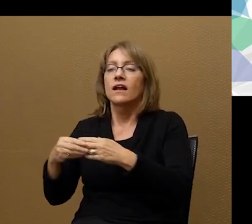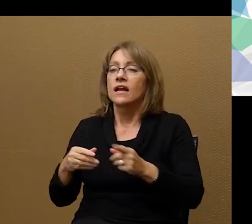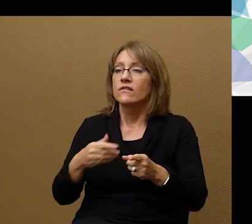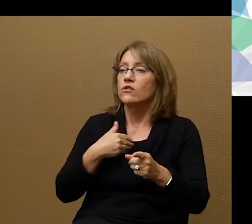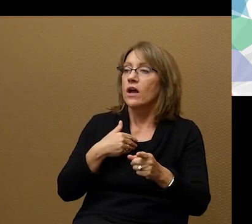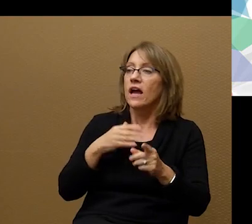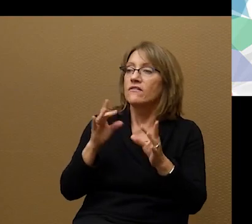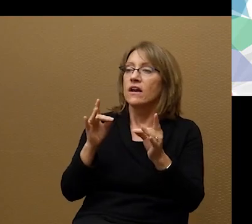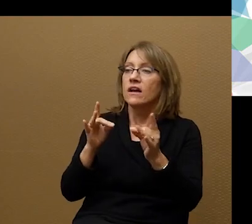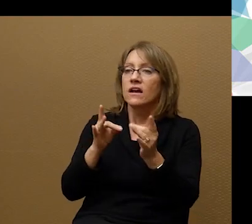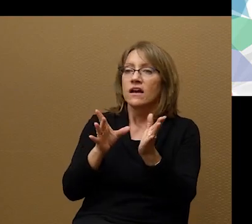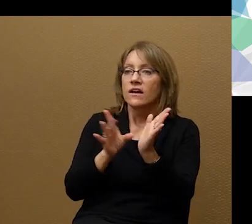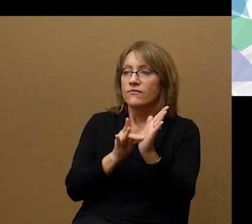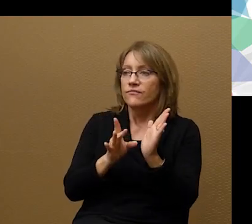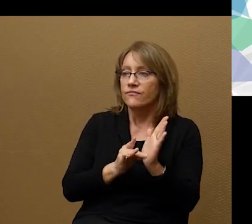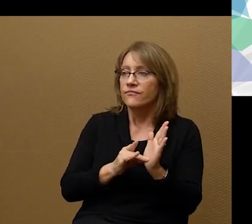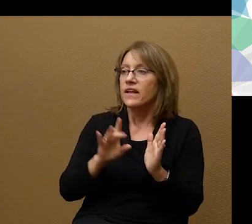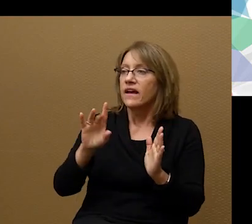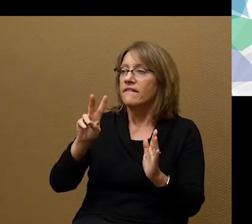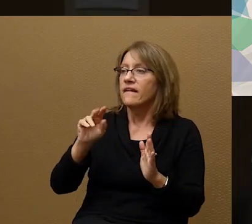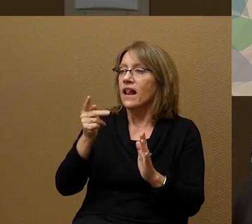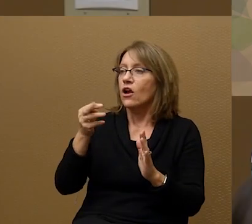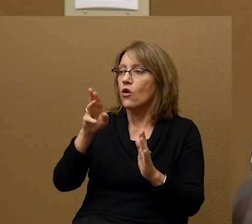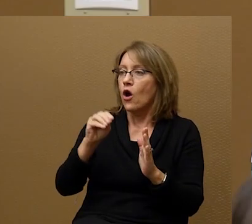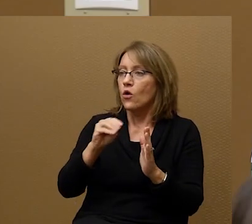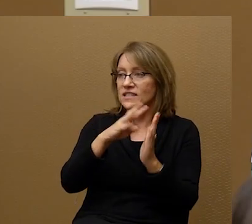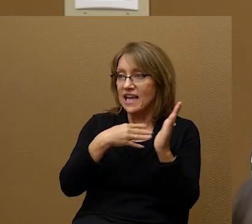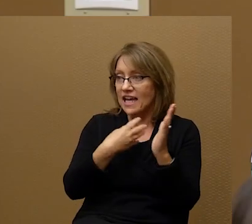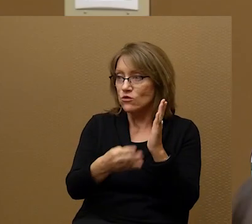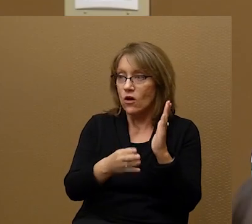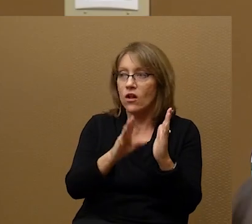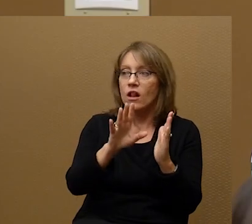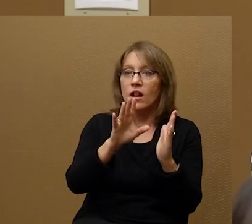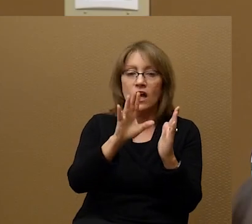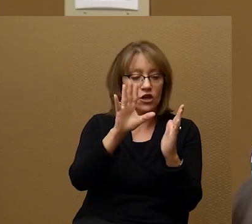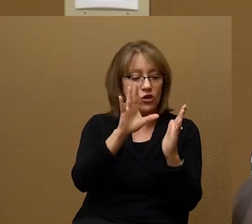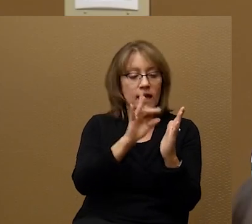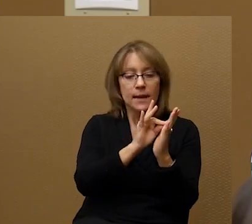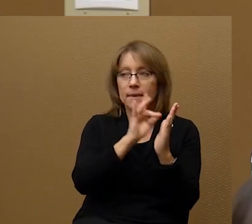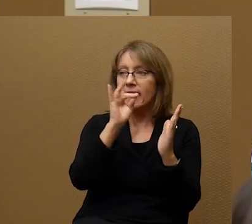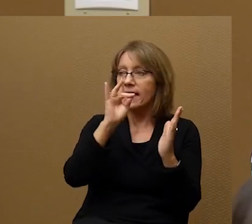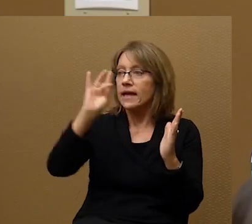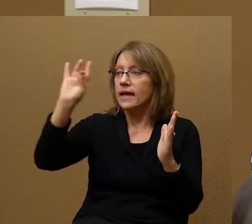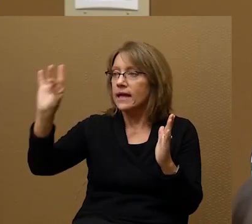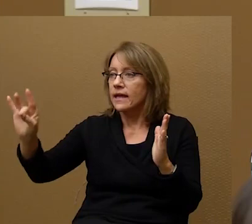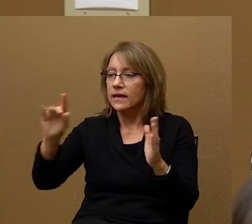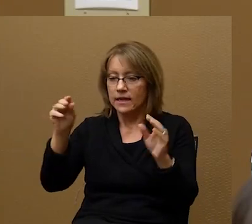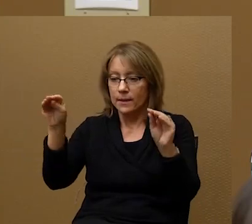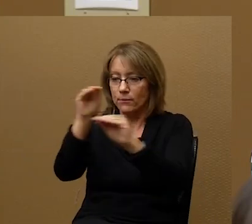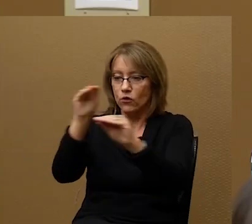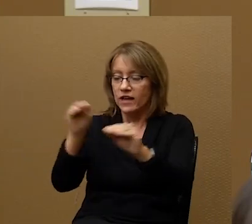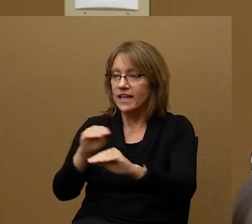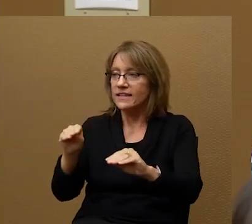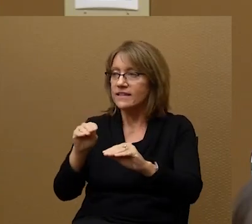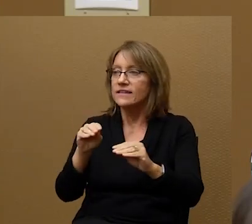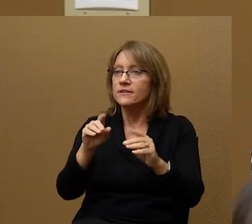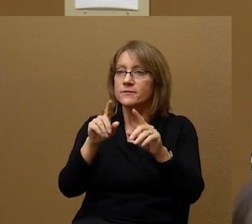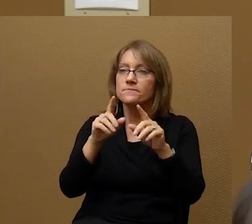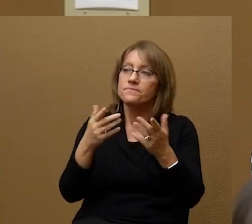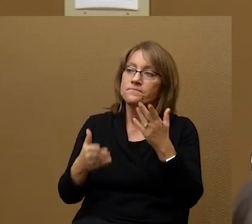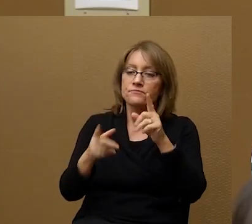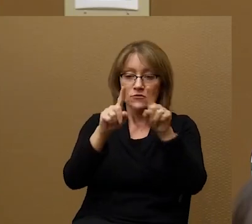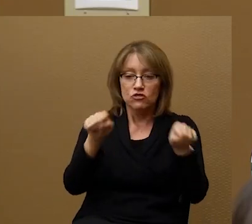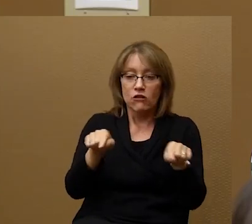things throughout the day, and you could say, whoops, there was a change, and it maybe is a triangle, and you teach the child that the